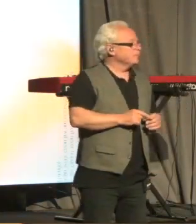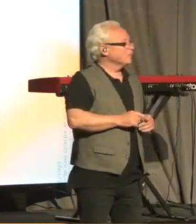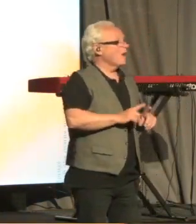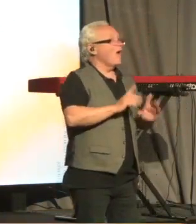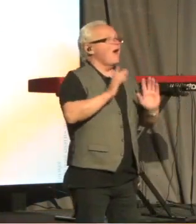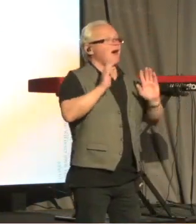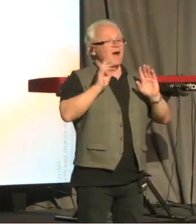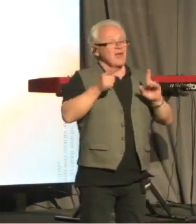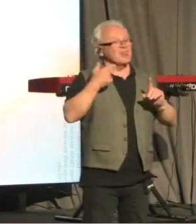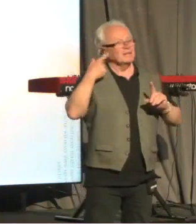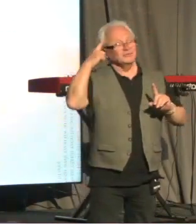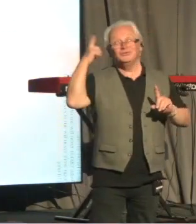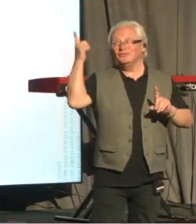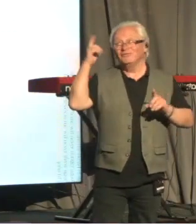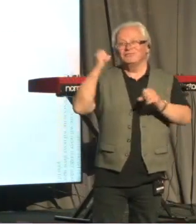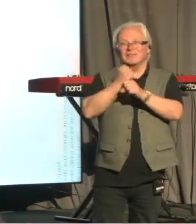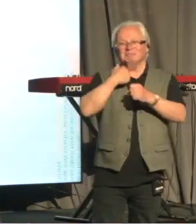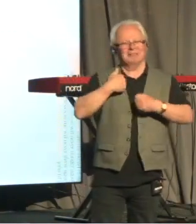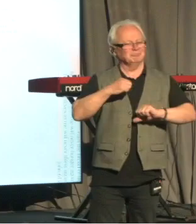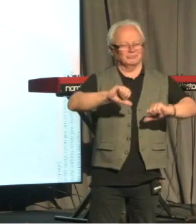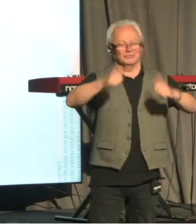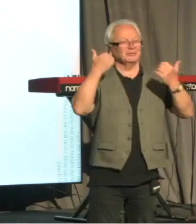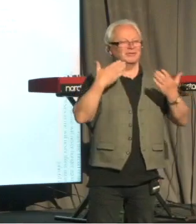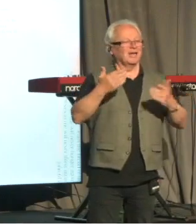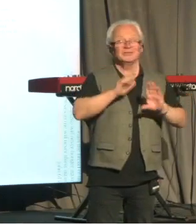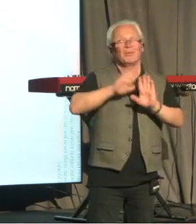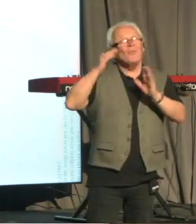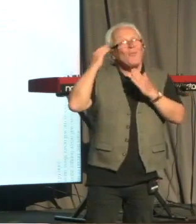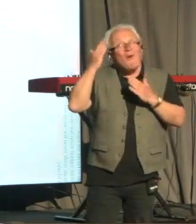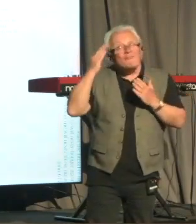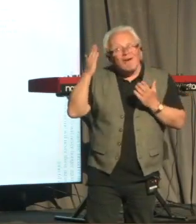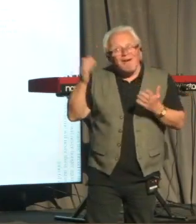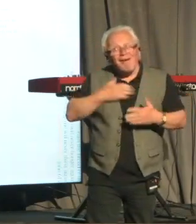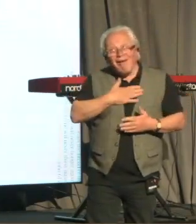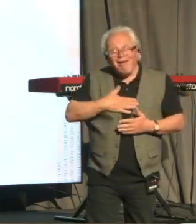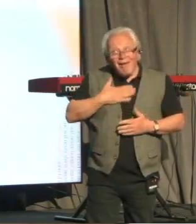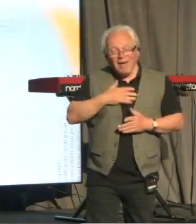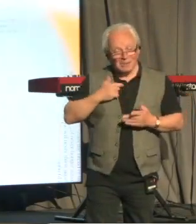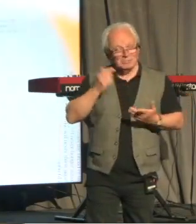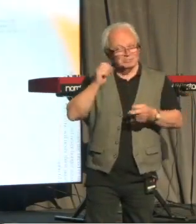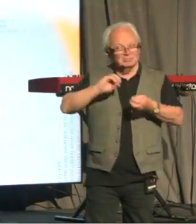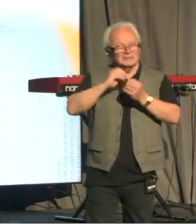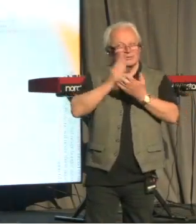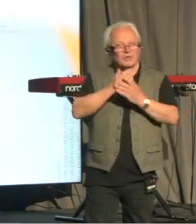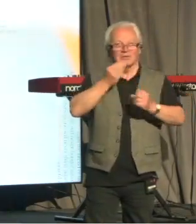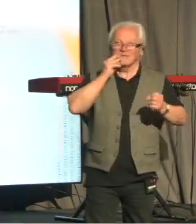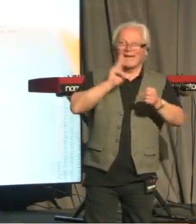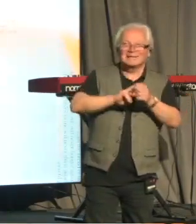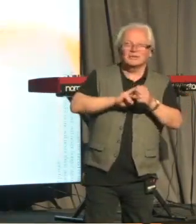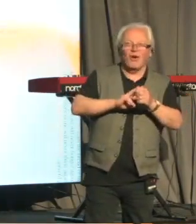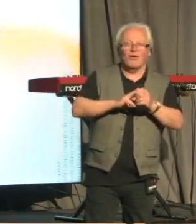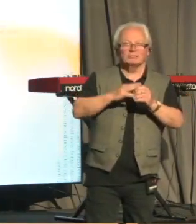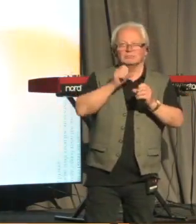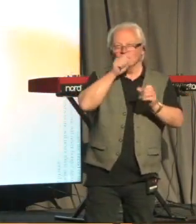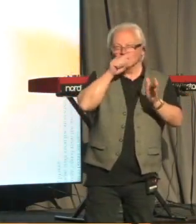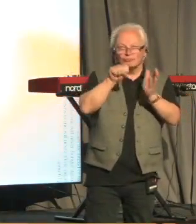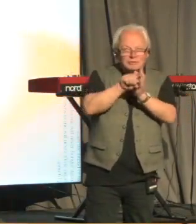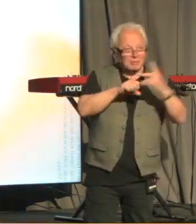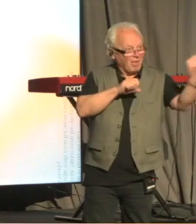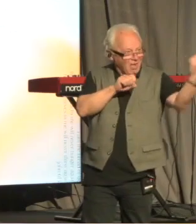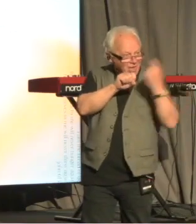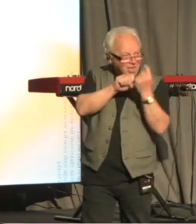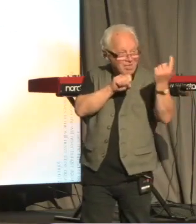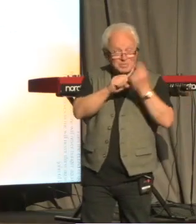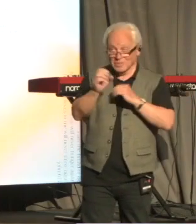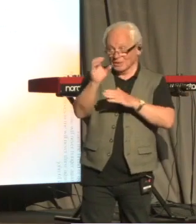You have fixed me. I am good now. Don't worry. I'll make sure I come to church at Easter and Christmas and I'll pay tithes towards